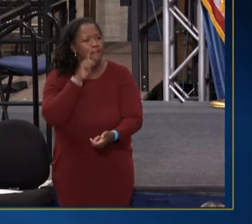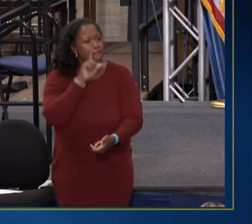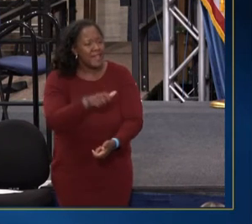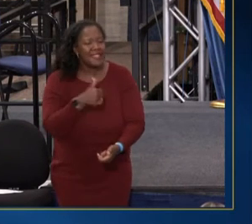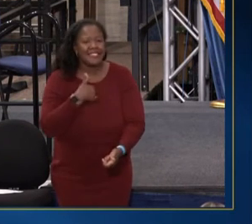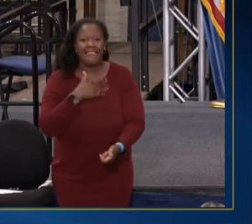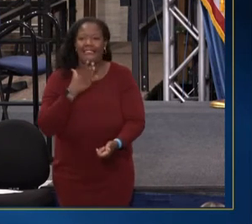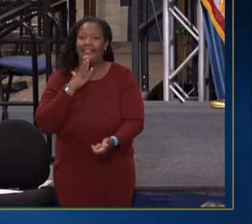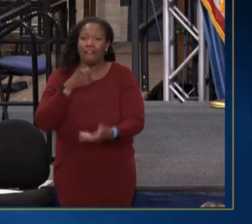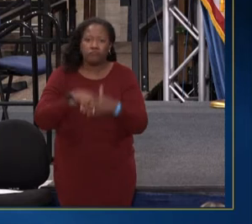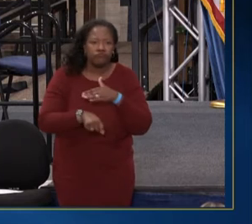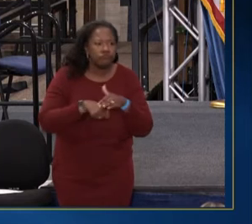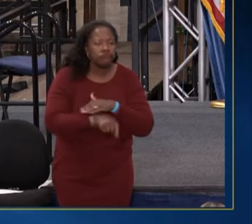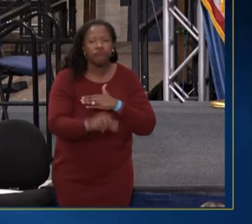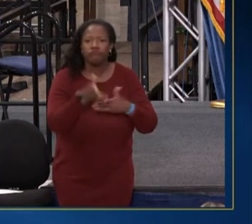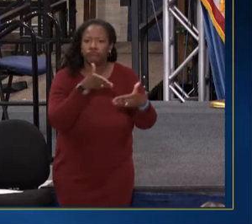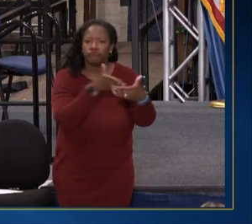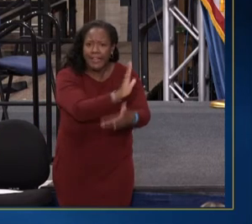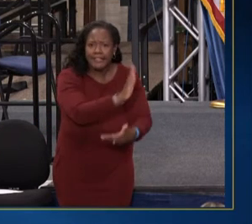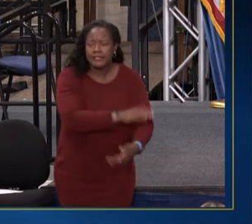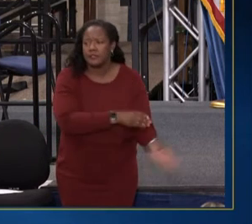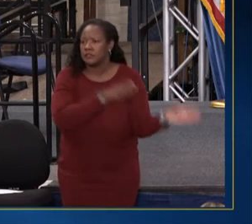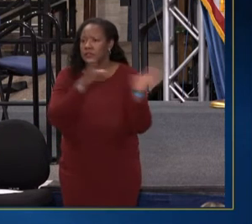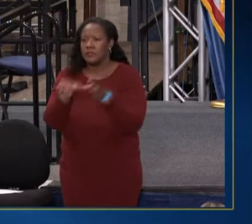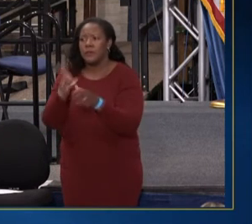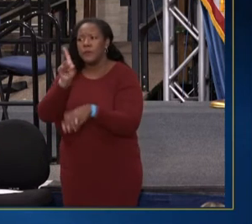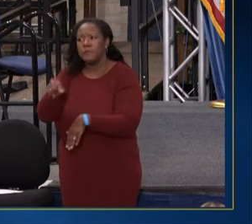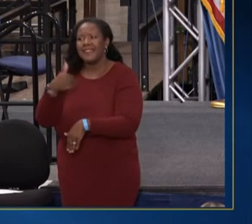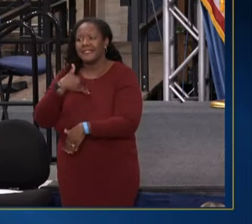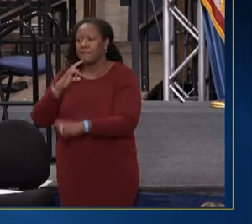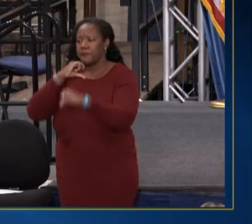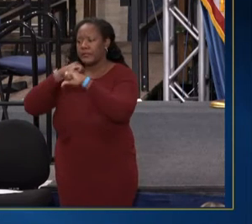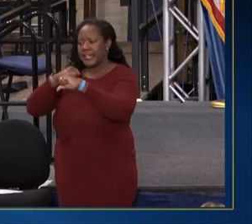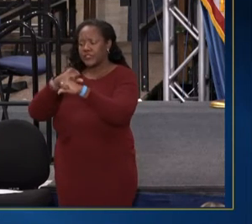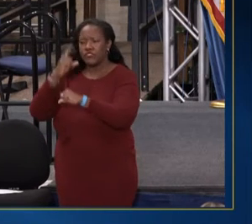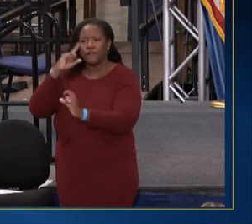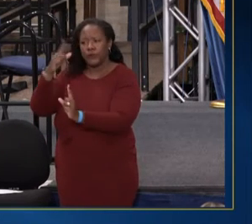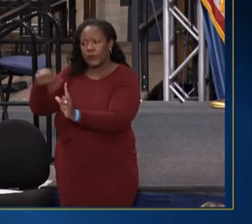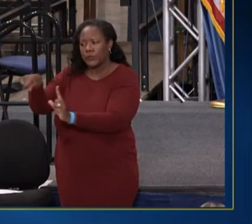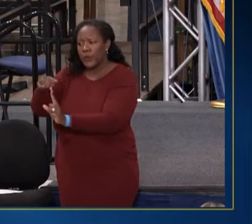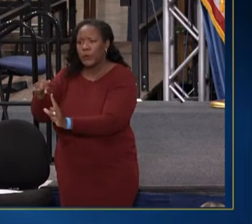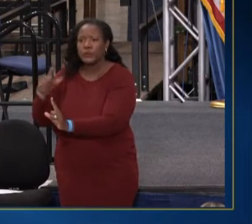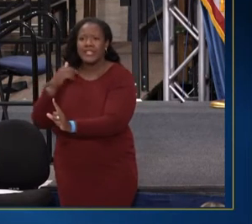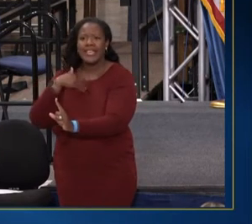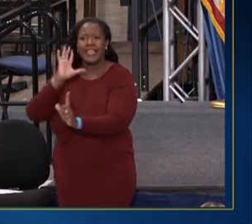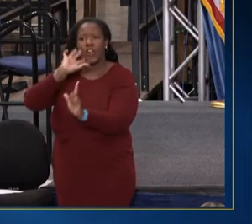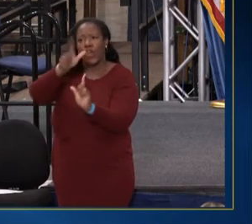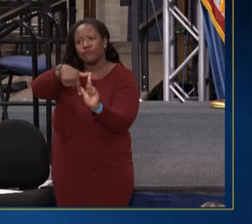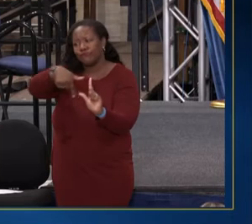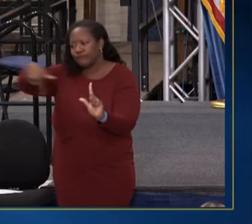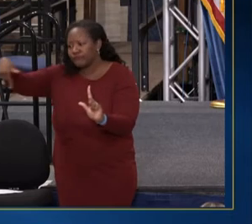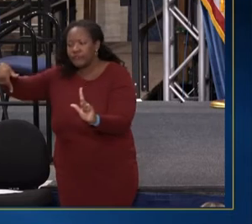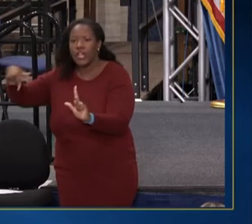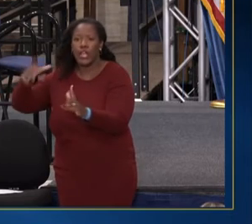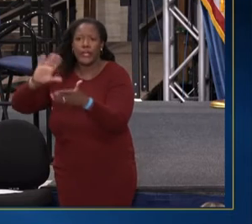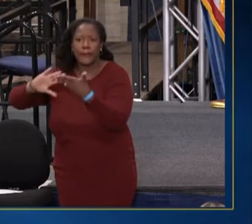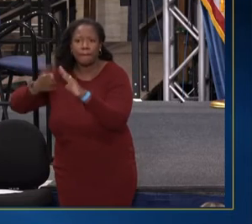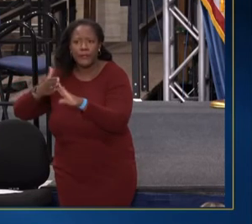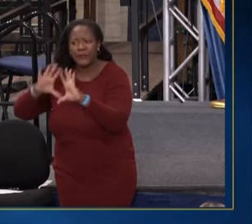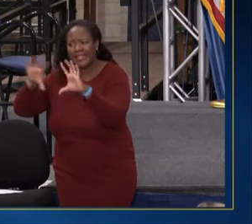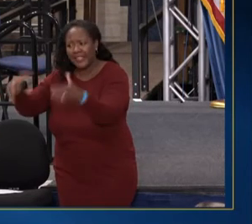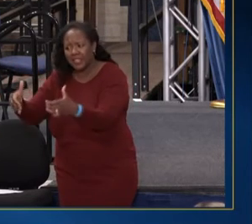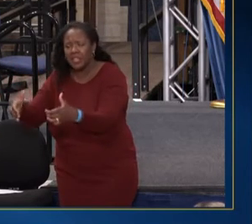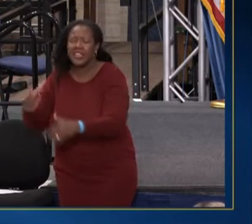reproductive rights throughout the world, the need to have protection for those who are from our LGBTQI plus community,